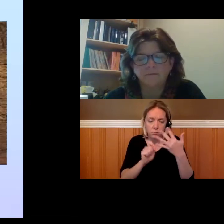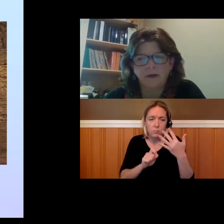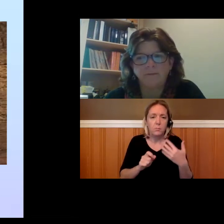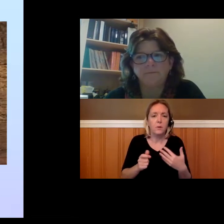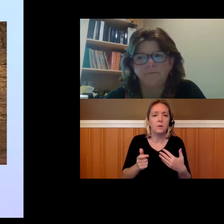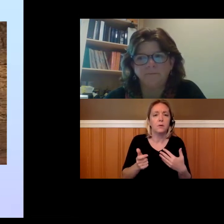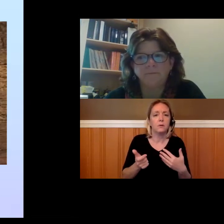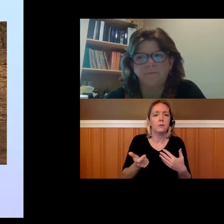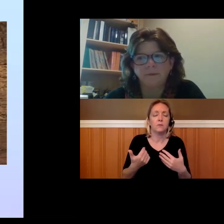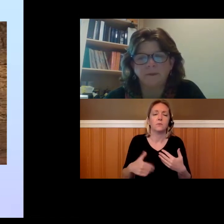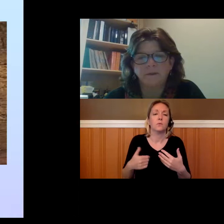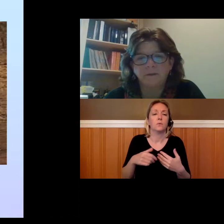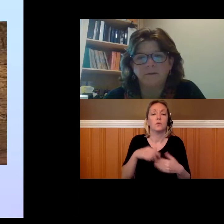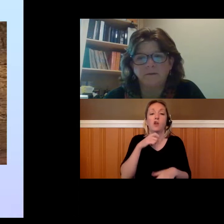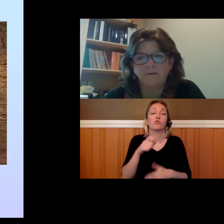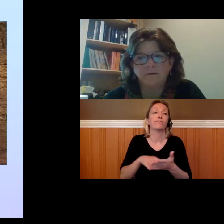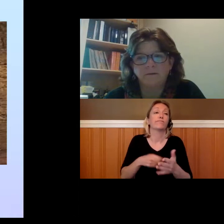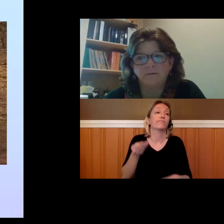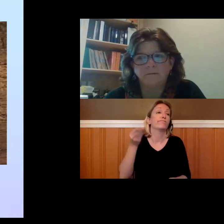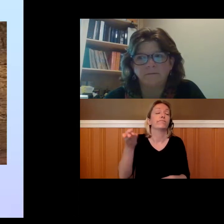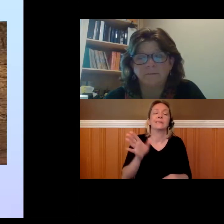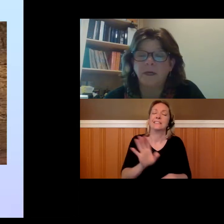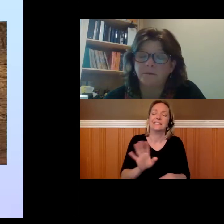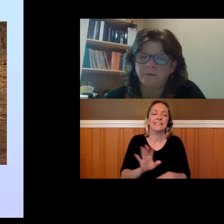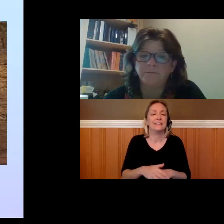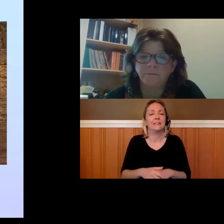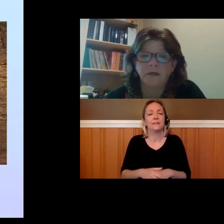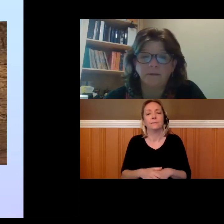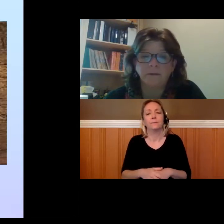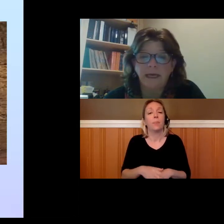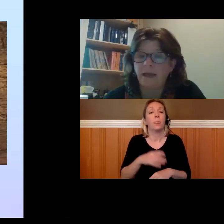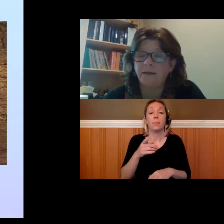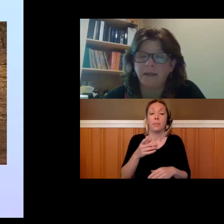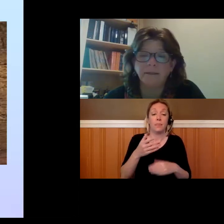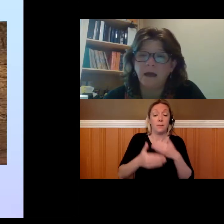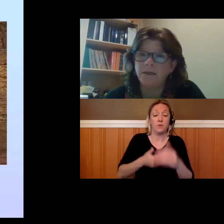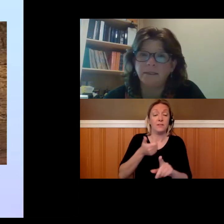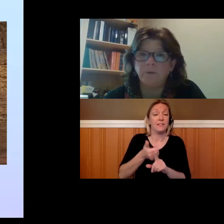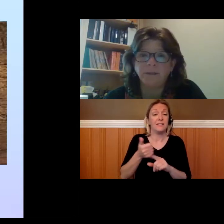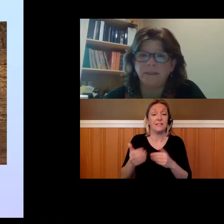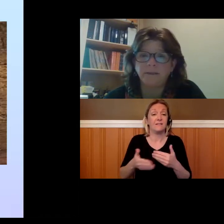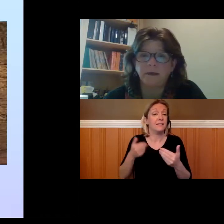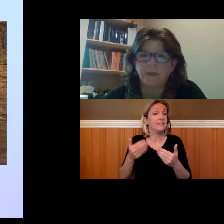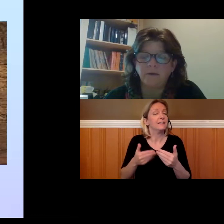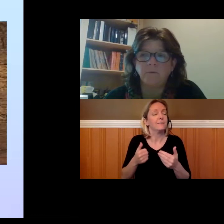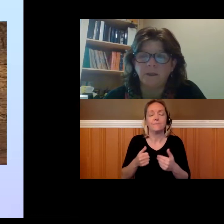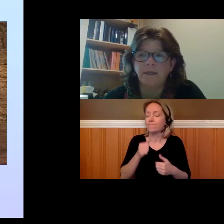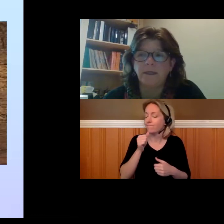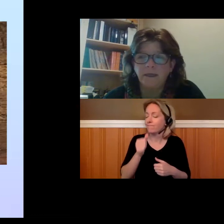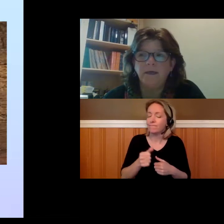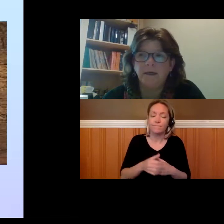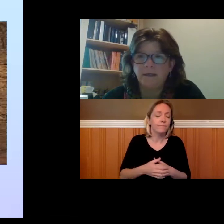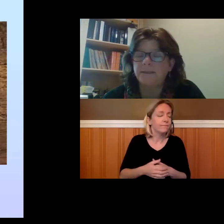basically put their money where their mouth is. Yes. And it's not an easy process. I mean, it is not an